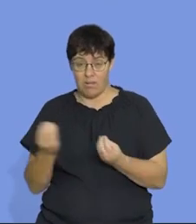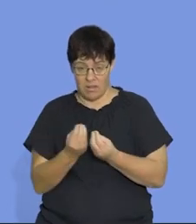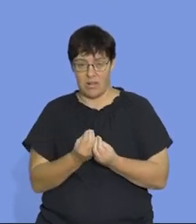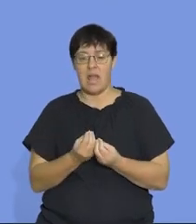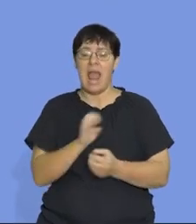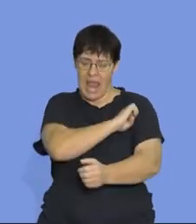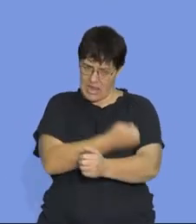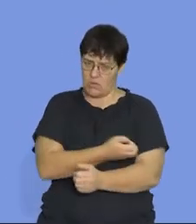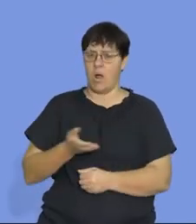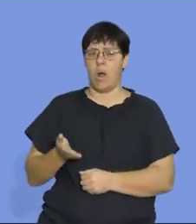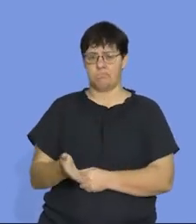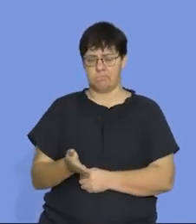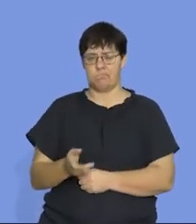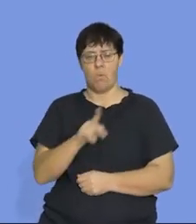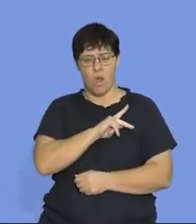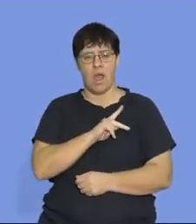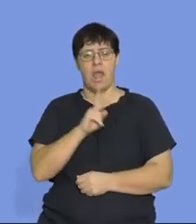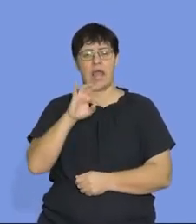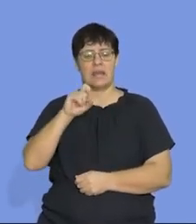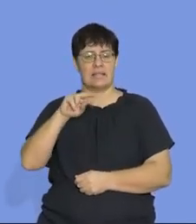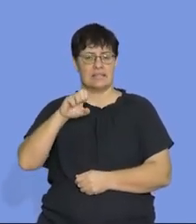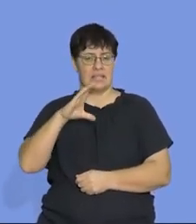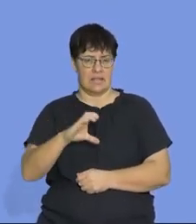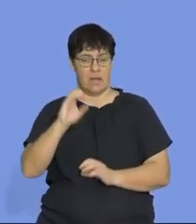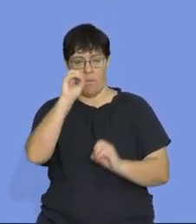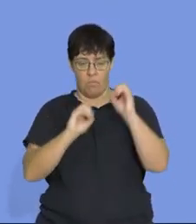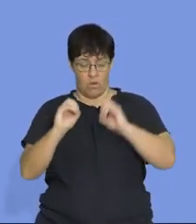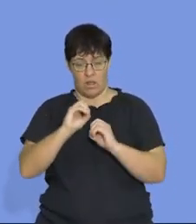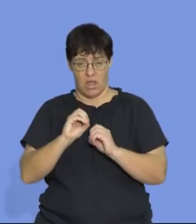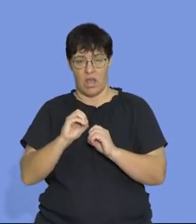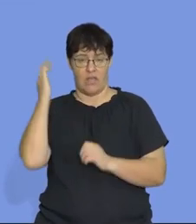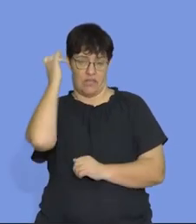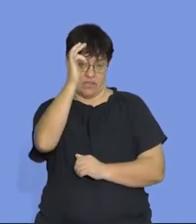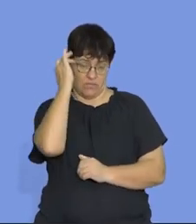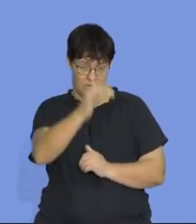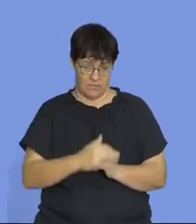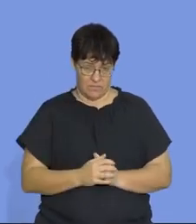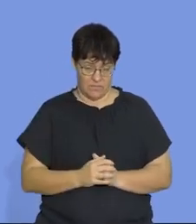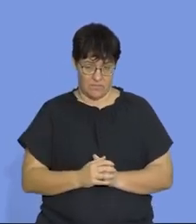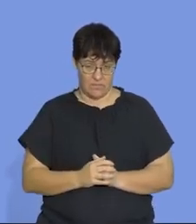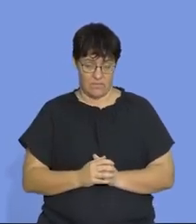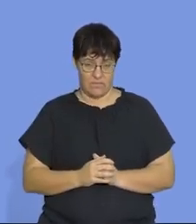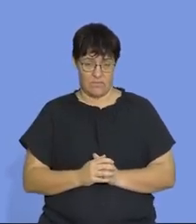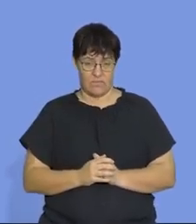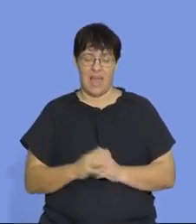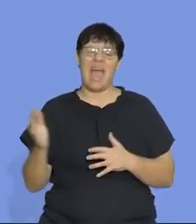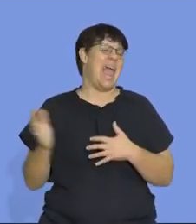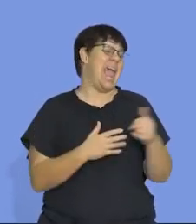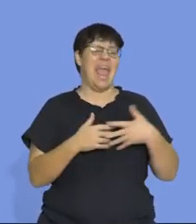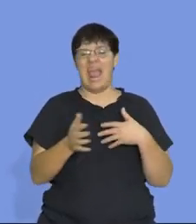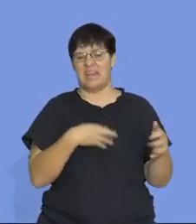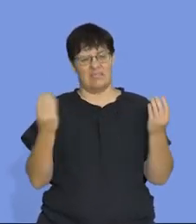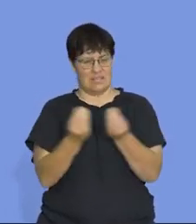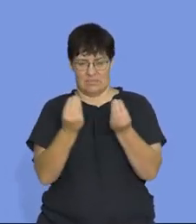energy according to the kinetic molecular theory. So this is a very, very important point to say that any substance in